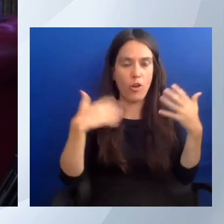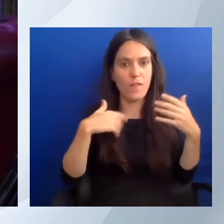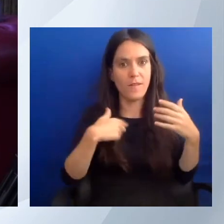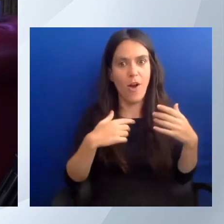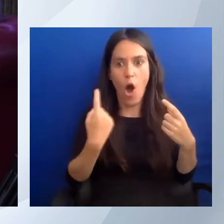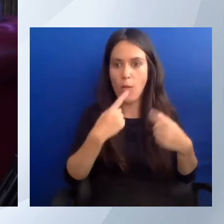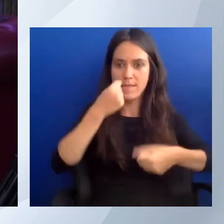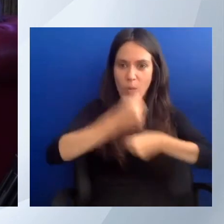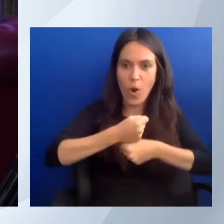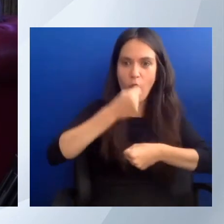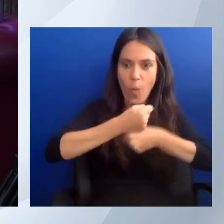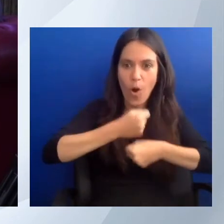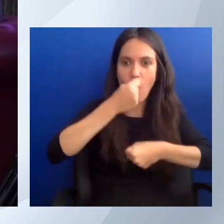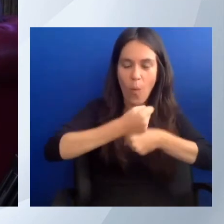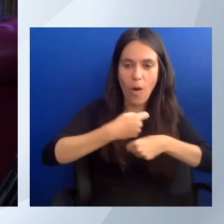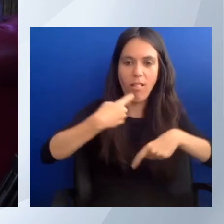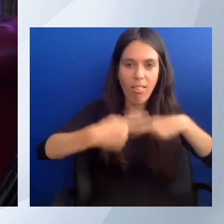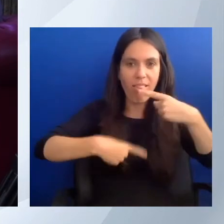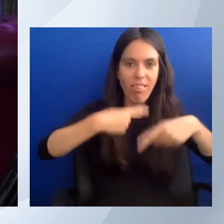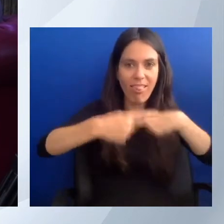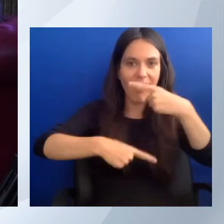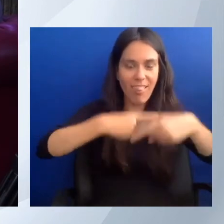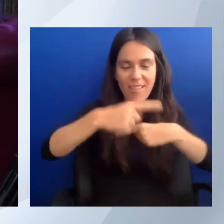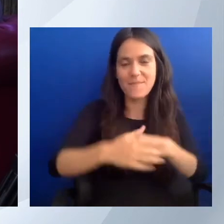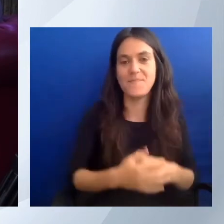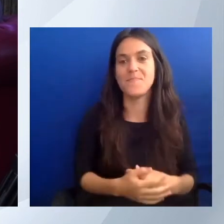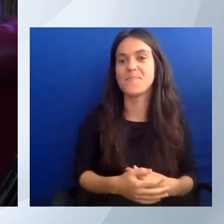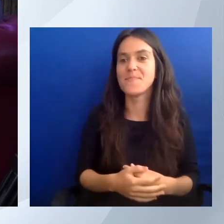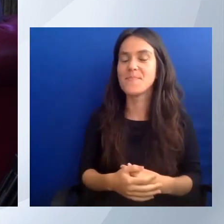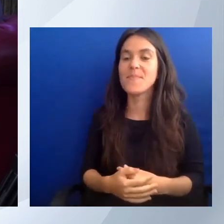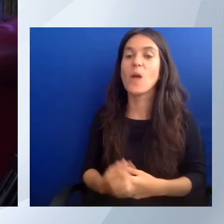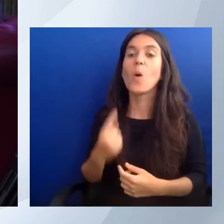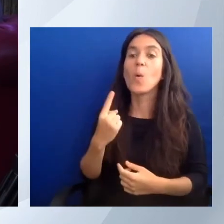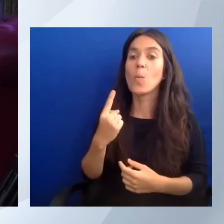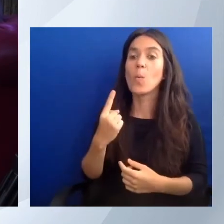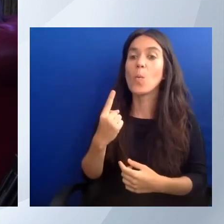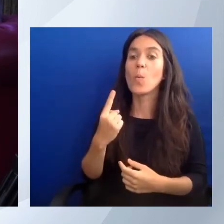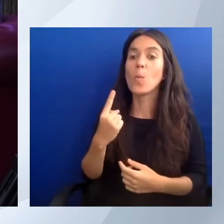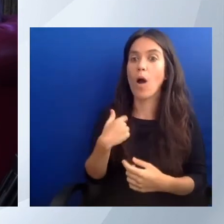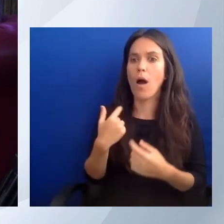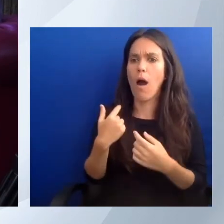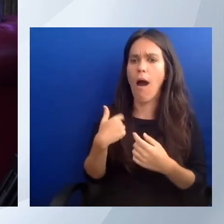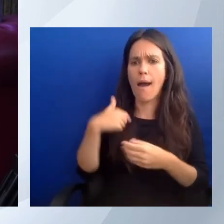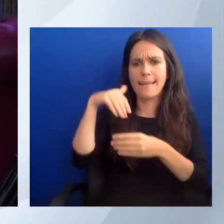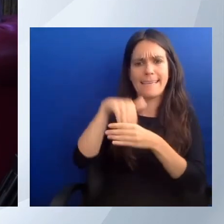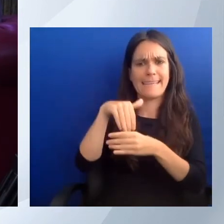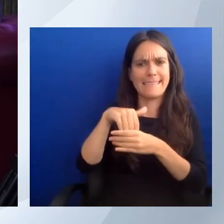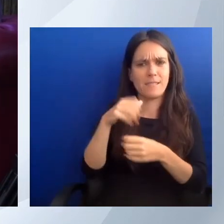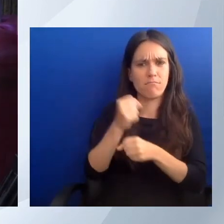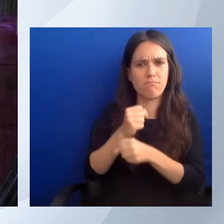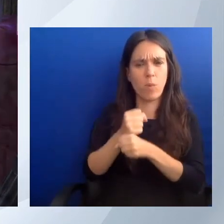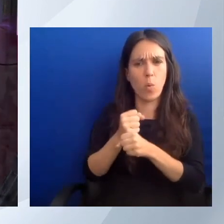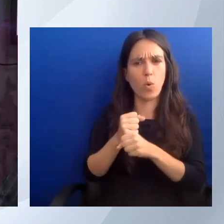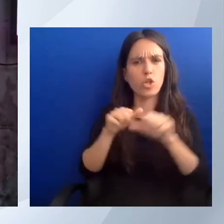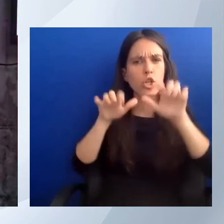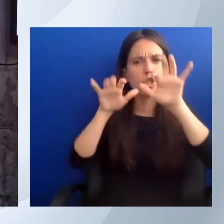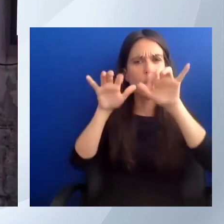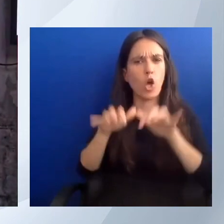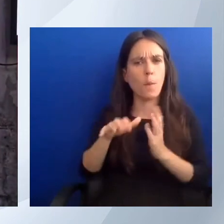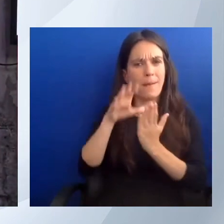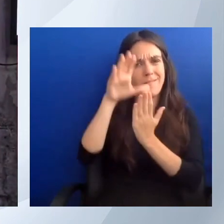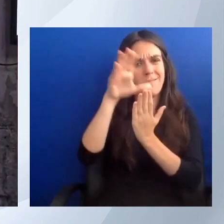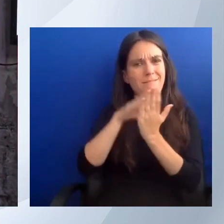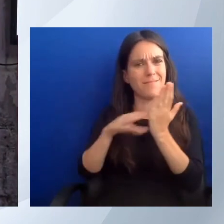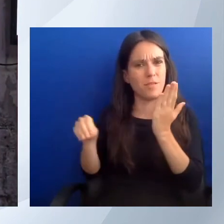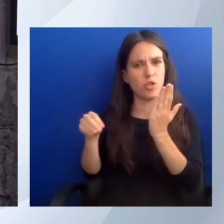what's next? Yeah, so one of the things we do internally now is actually writing documentation as code. So we try to write our